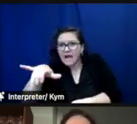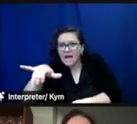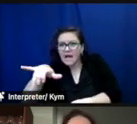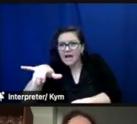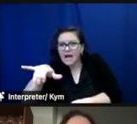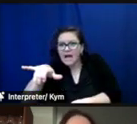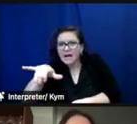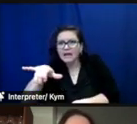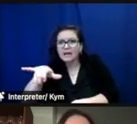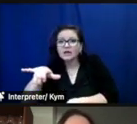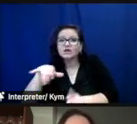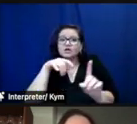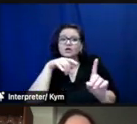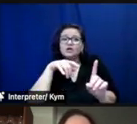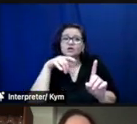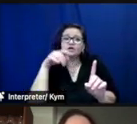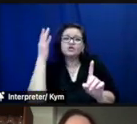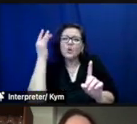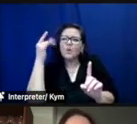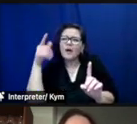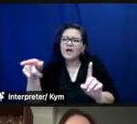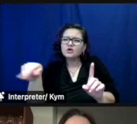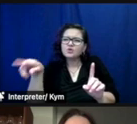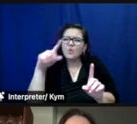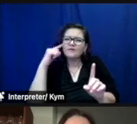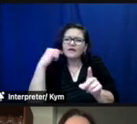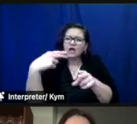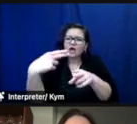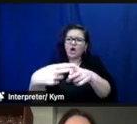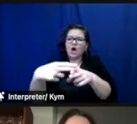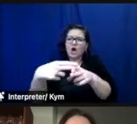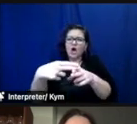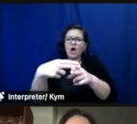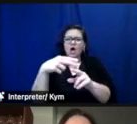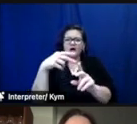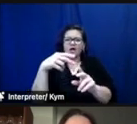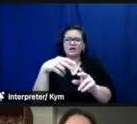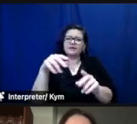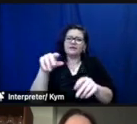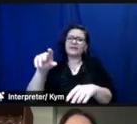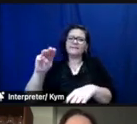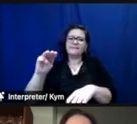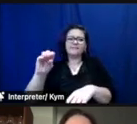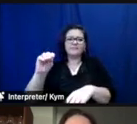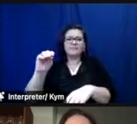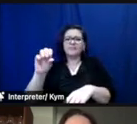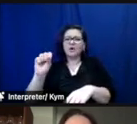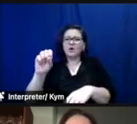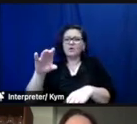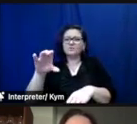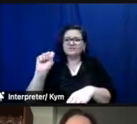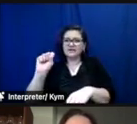so she says, why do you think they called her Moses? Moses? Right? Do you know who Moses was?